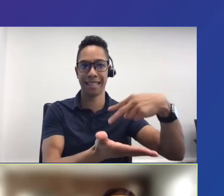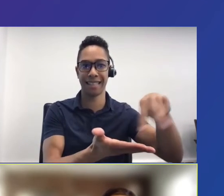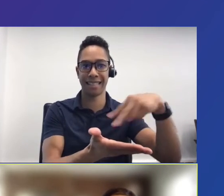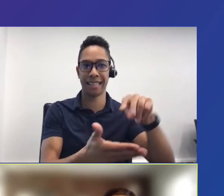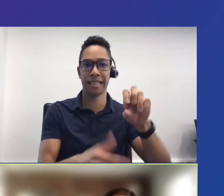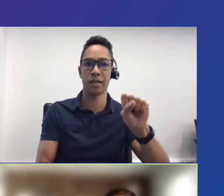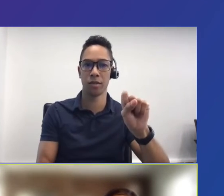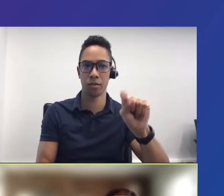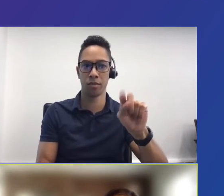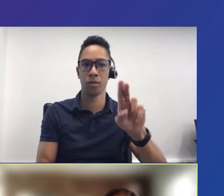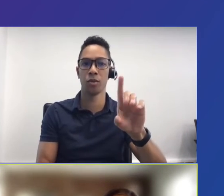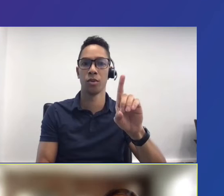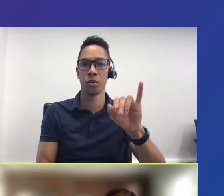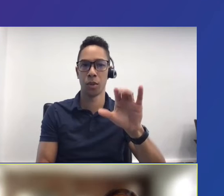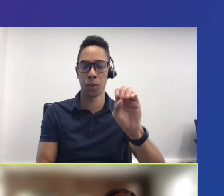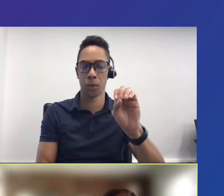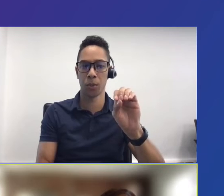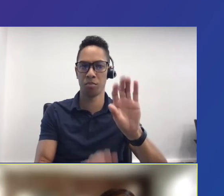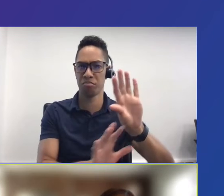That